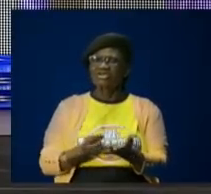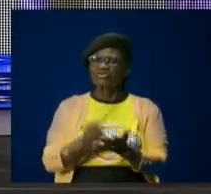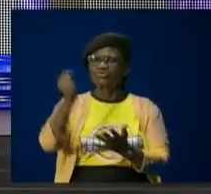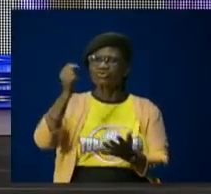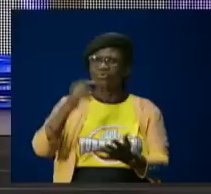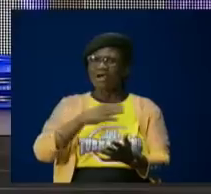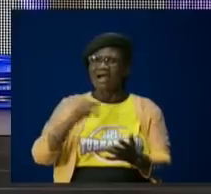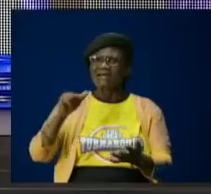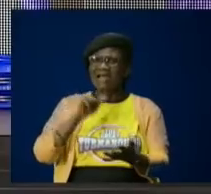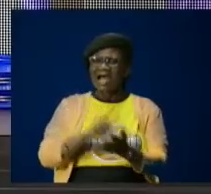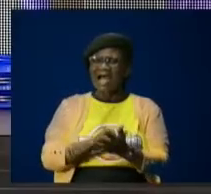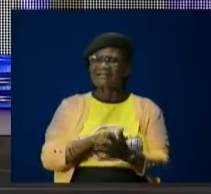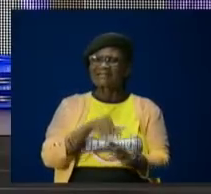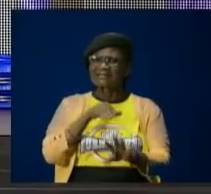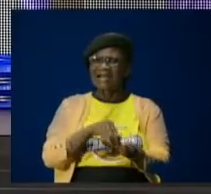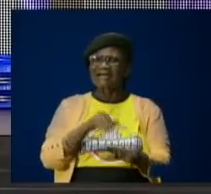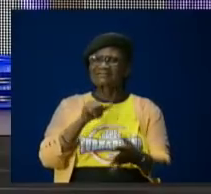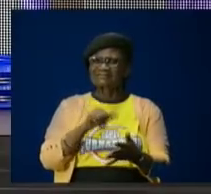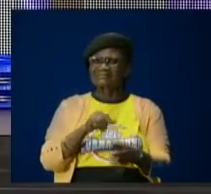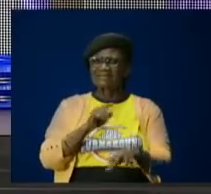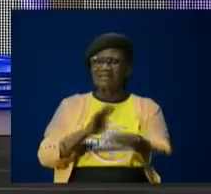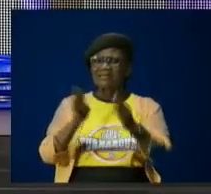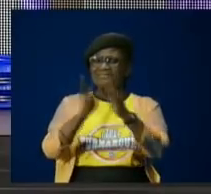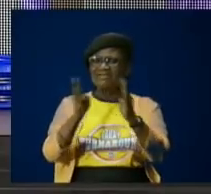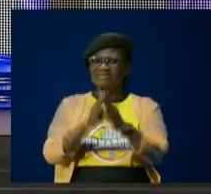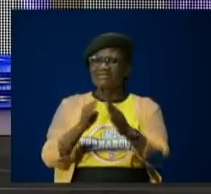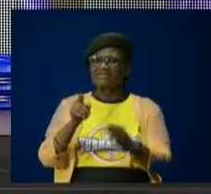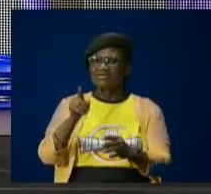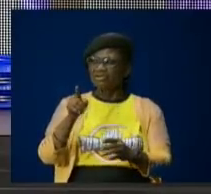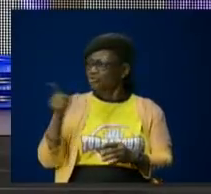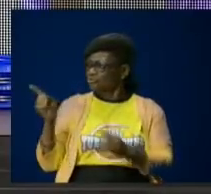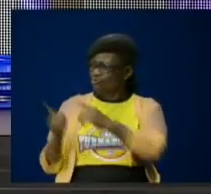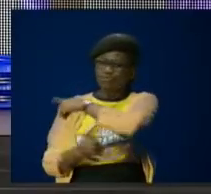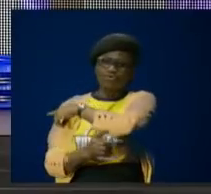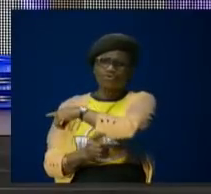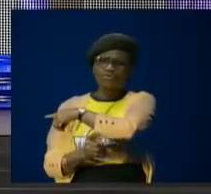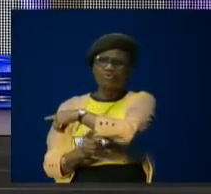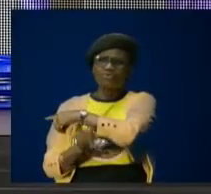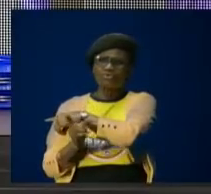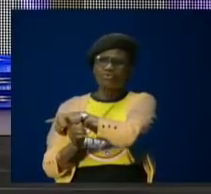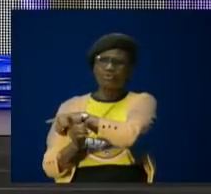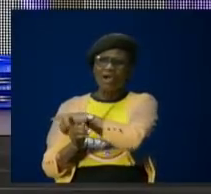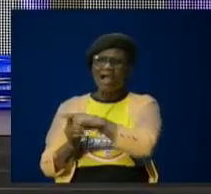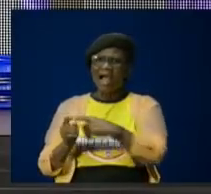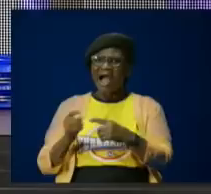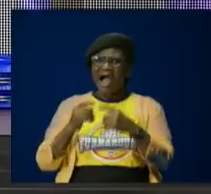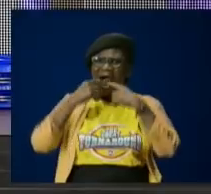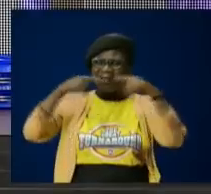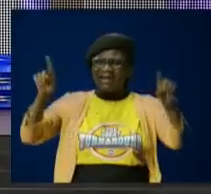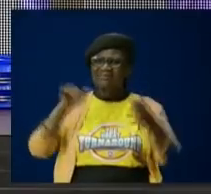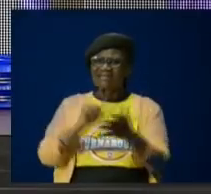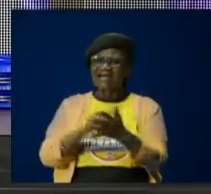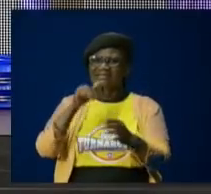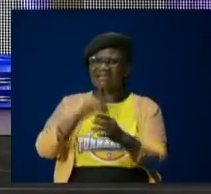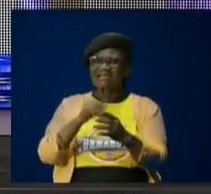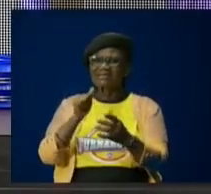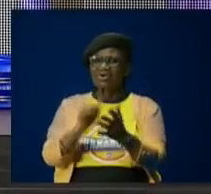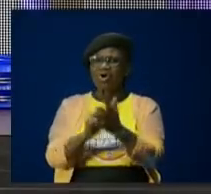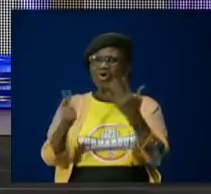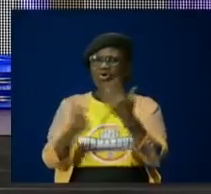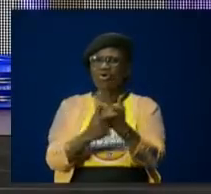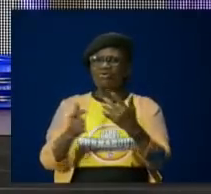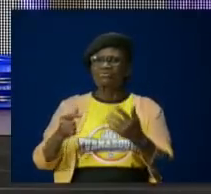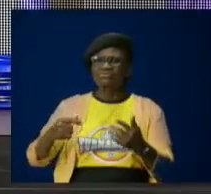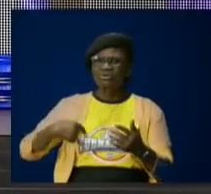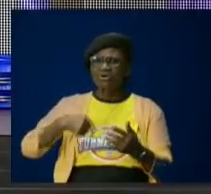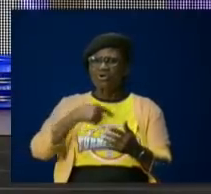And at that meeting, you announced that in August, we'll be talking about a new